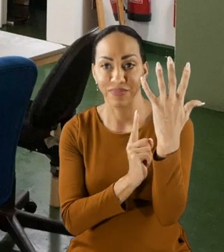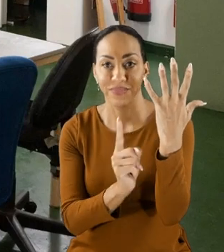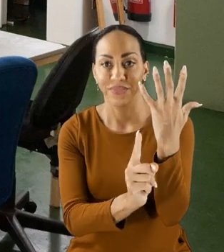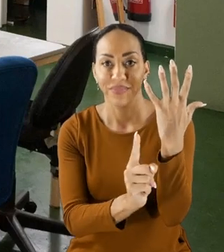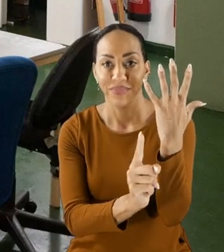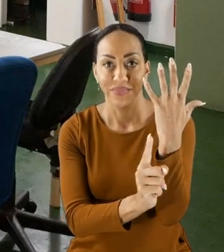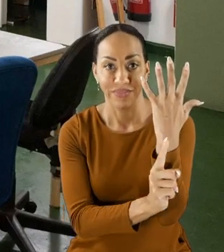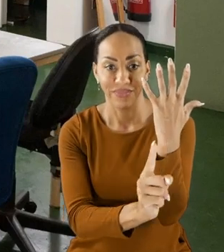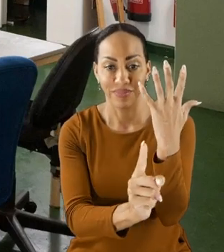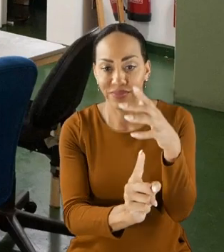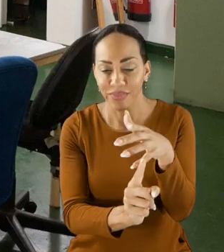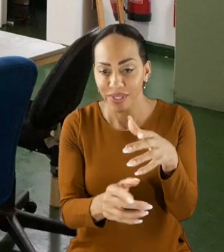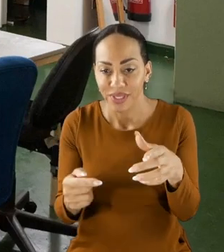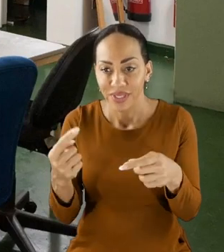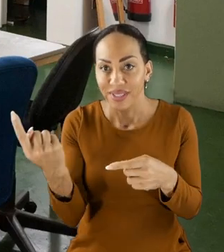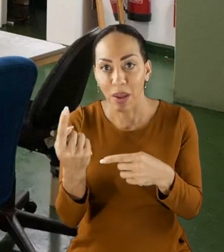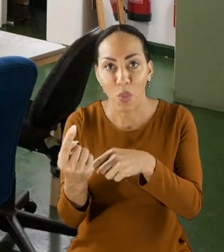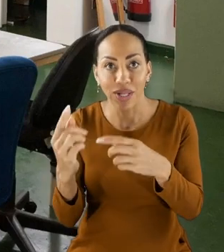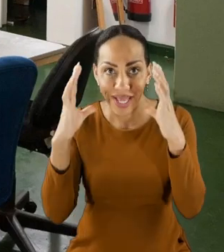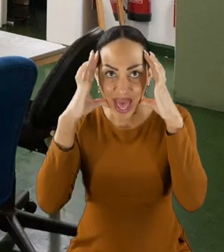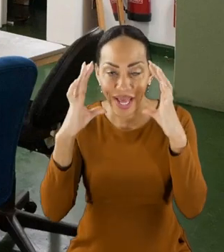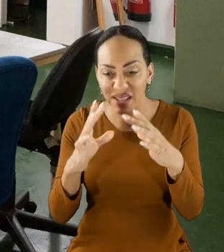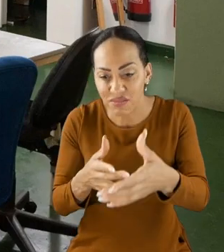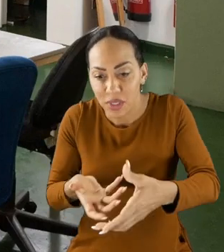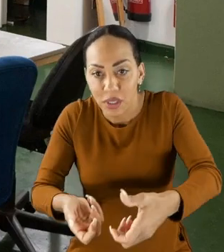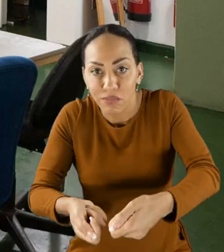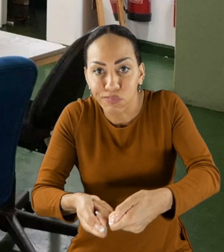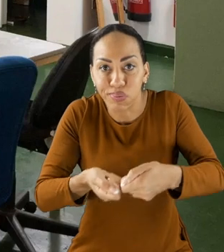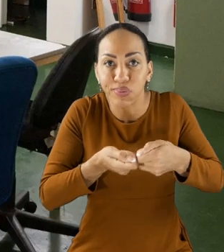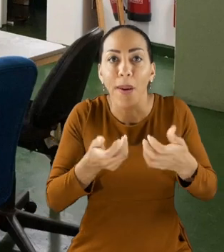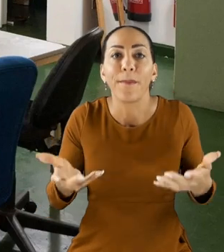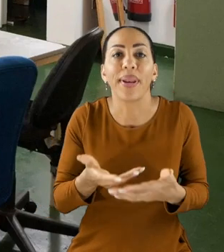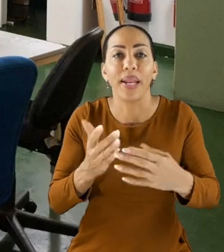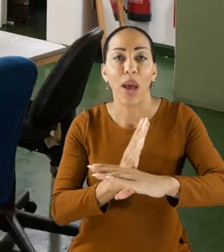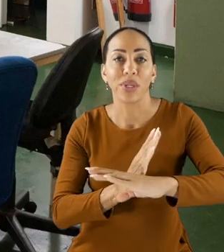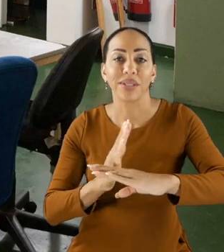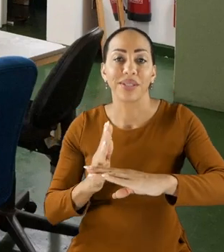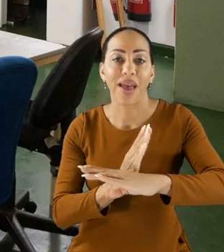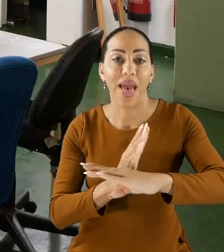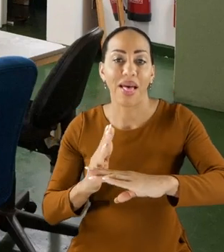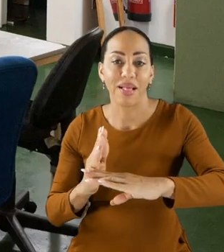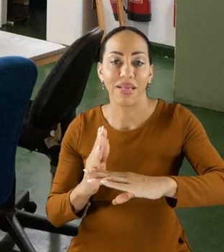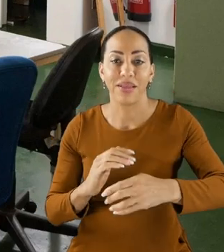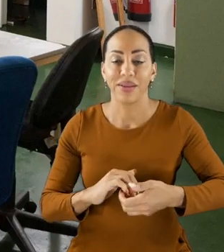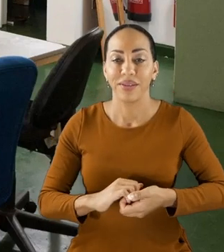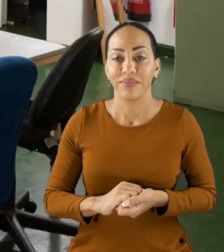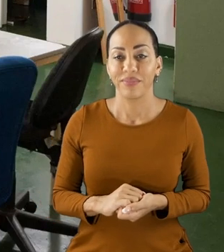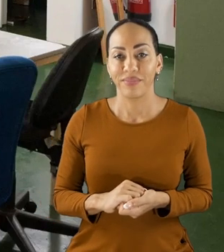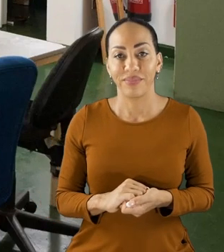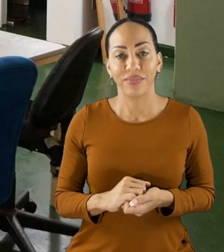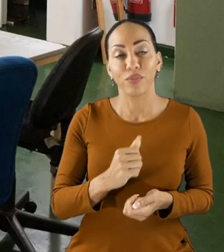appears that the one person is pulling the other person's head out of a hole, things like that, and of course scale